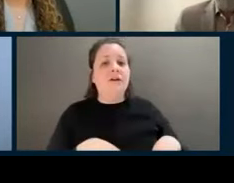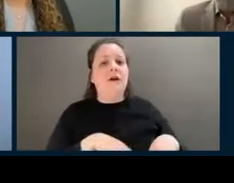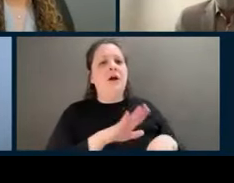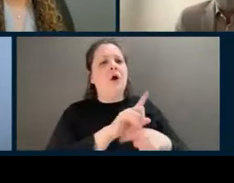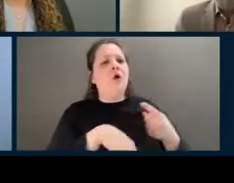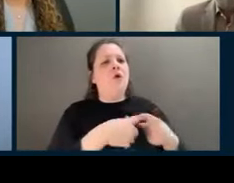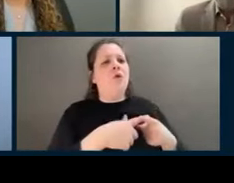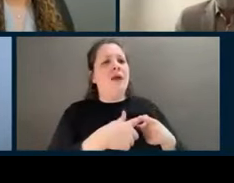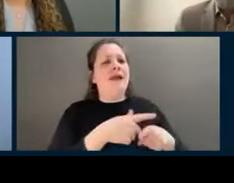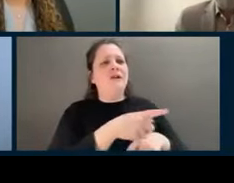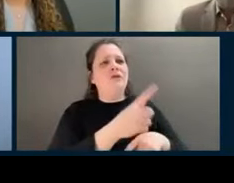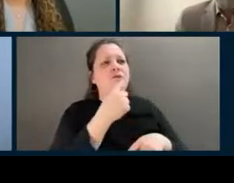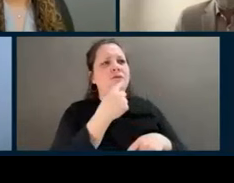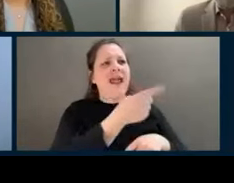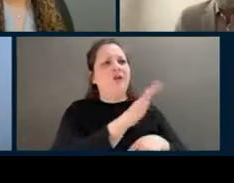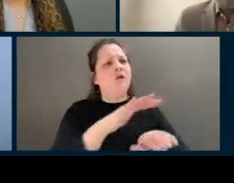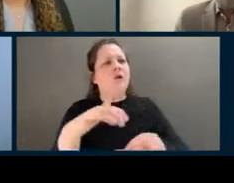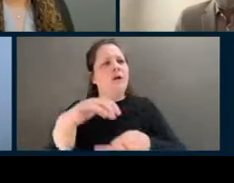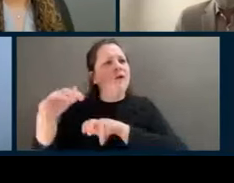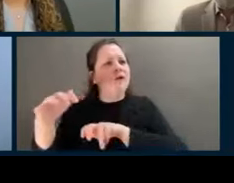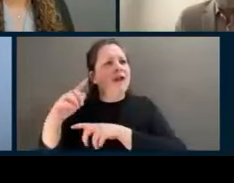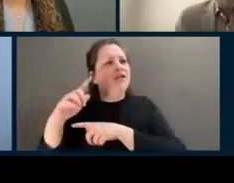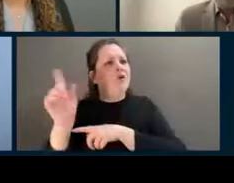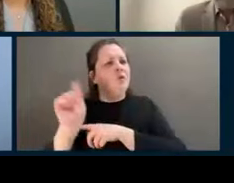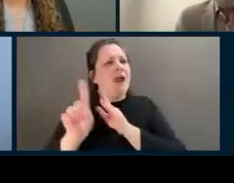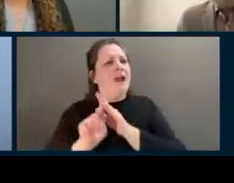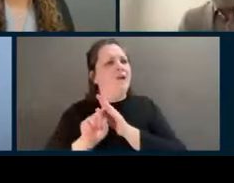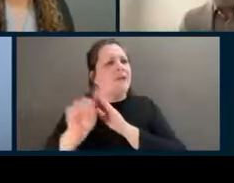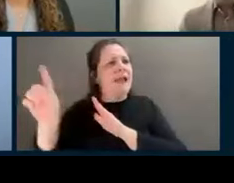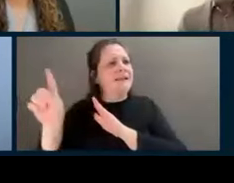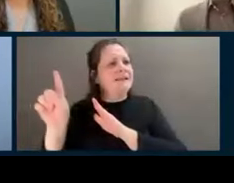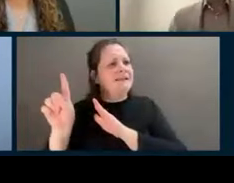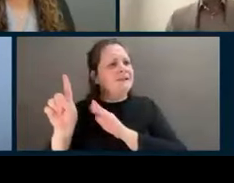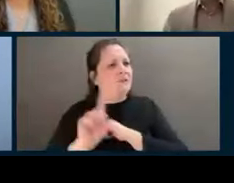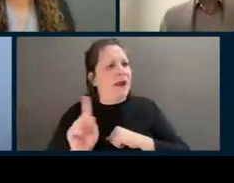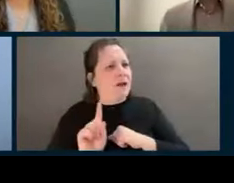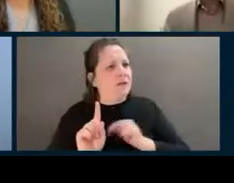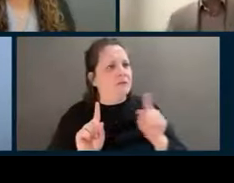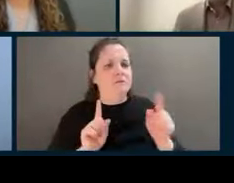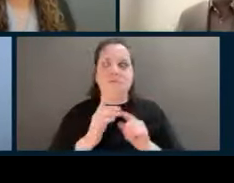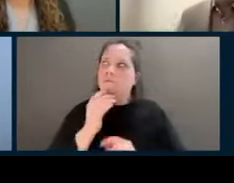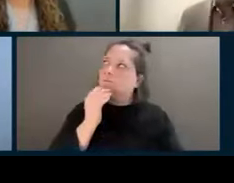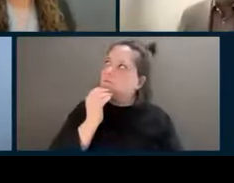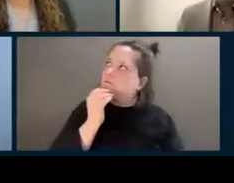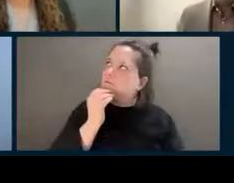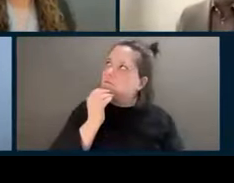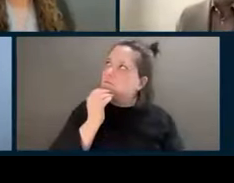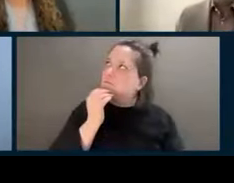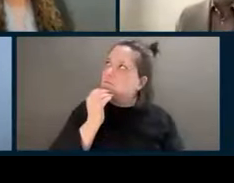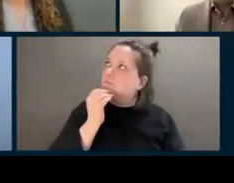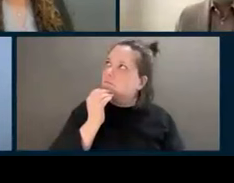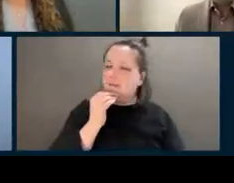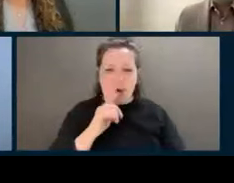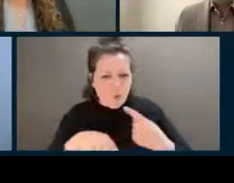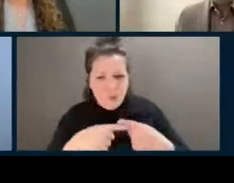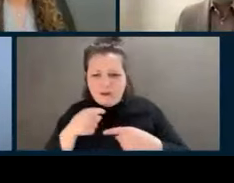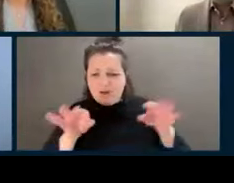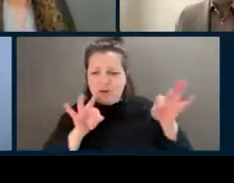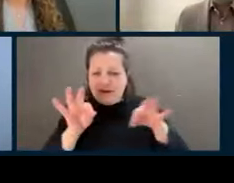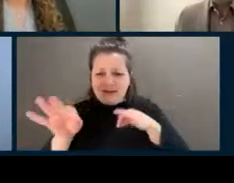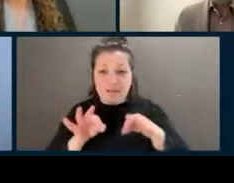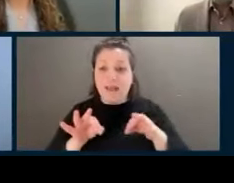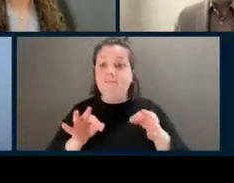were? And they paused. I said, let's just start there. What are we doing in the event of an emergency? Oh, okay. Just let